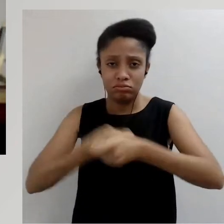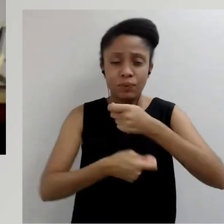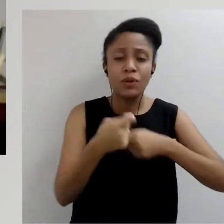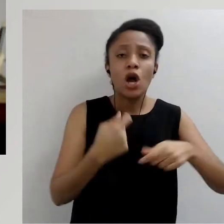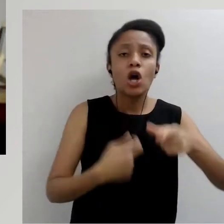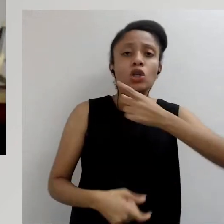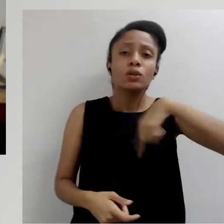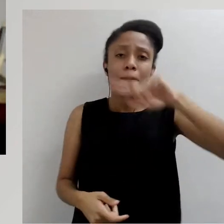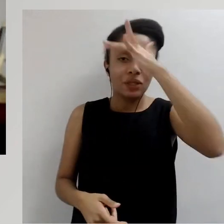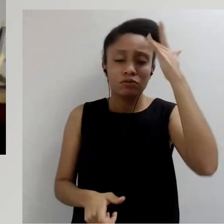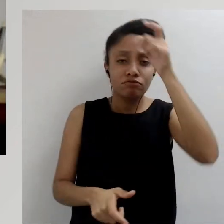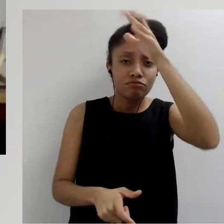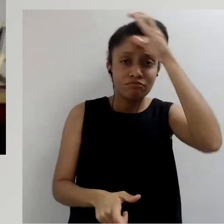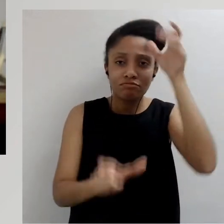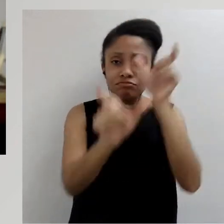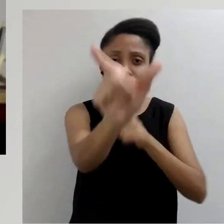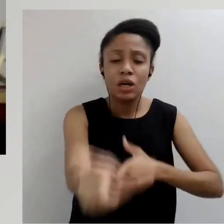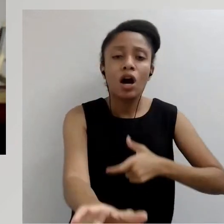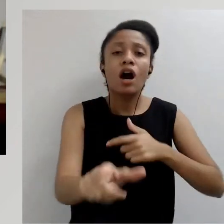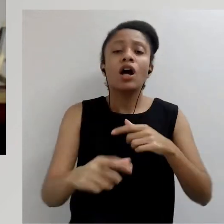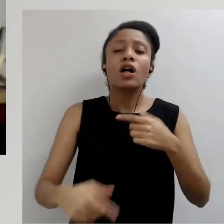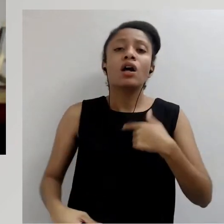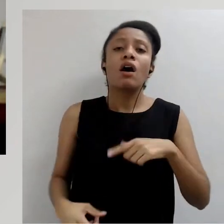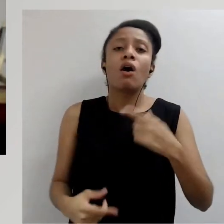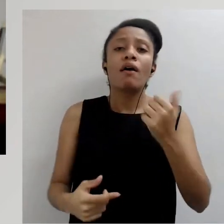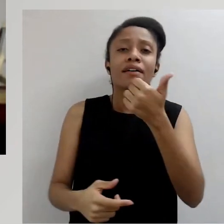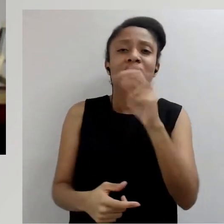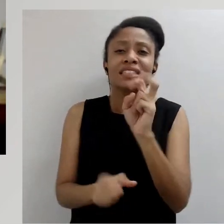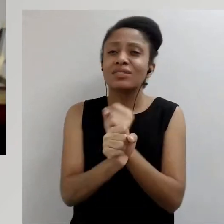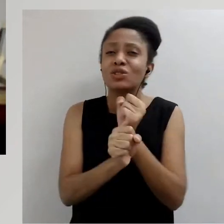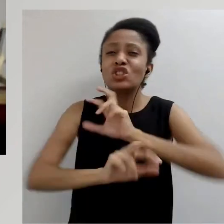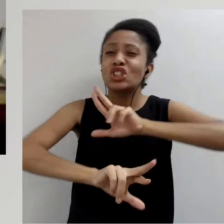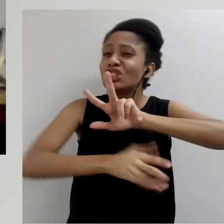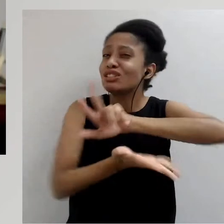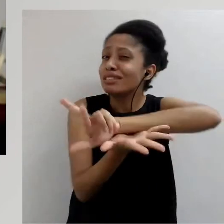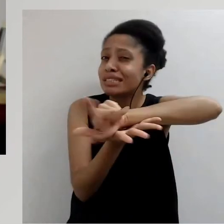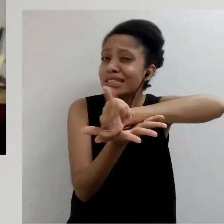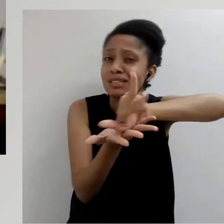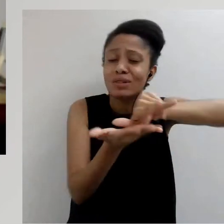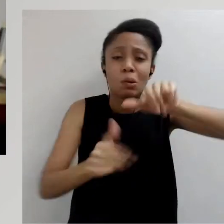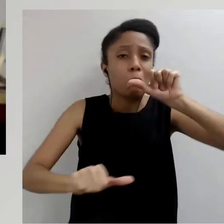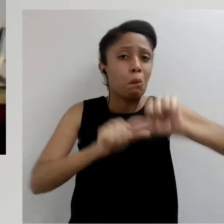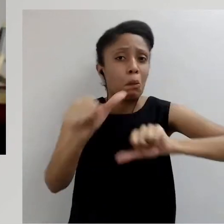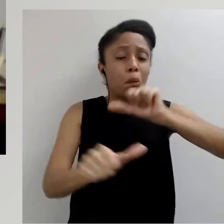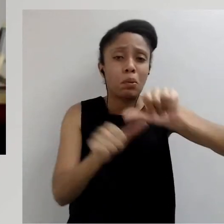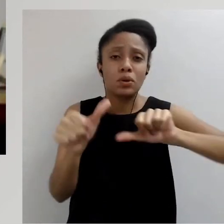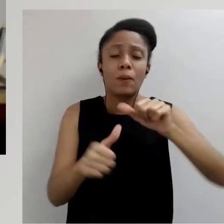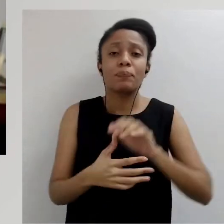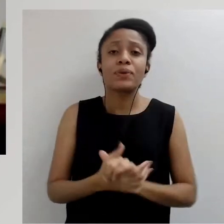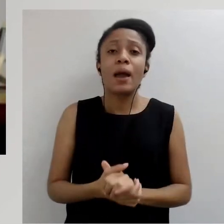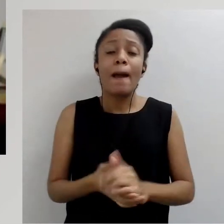So we have these clients in different ways in these last 15 years.